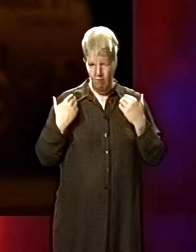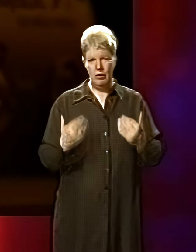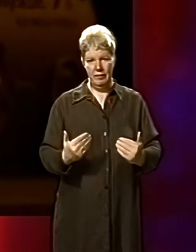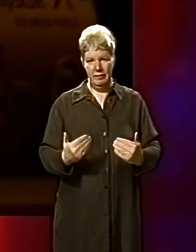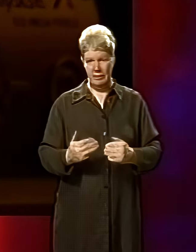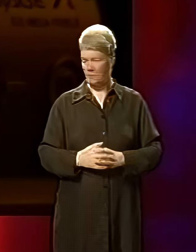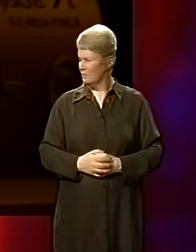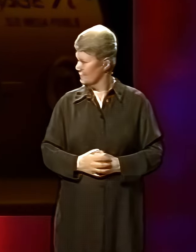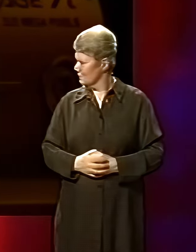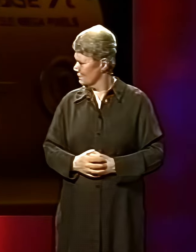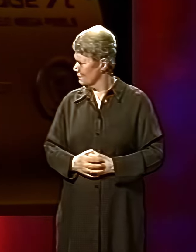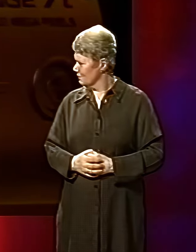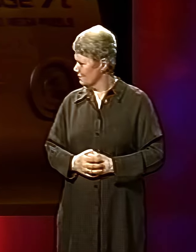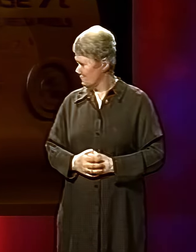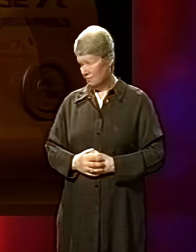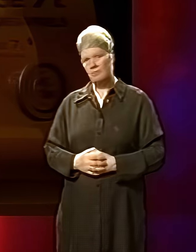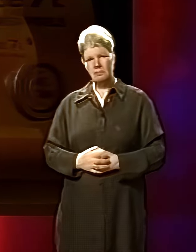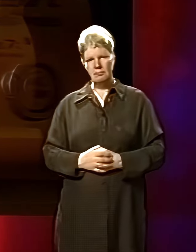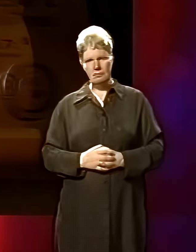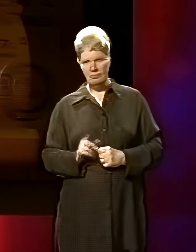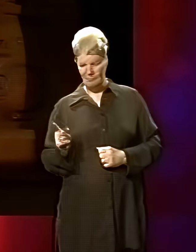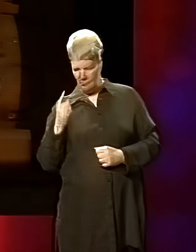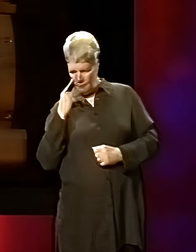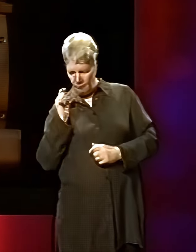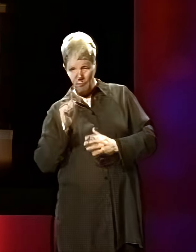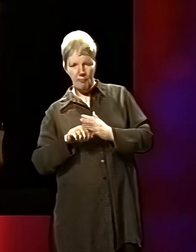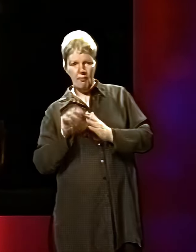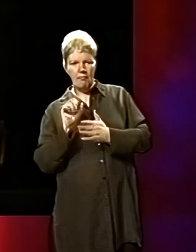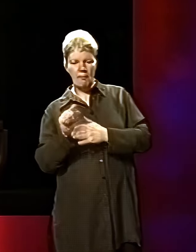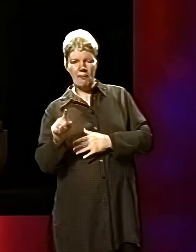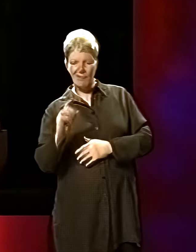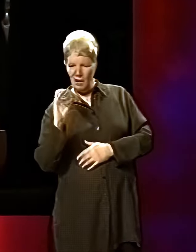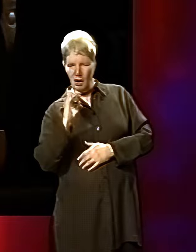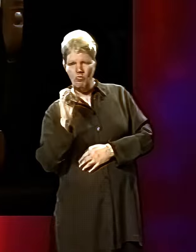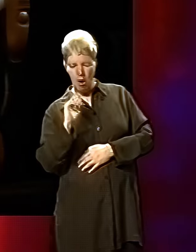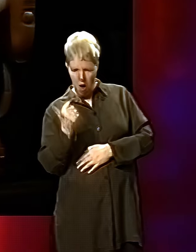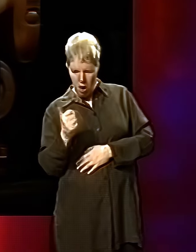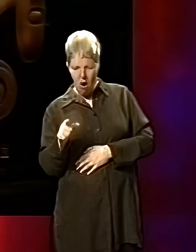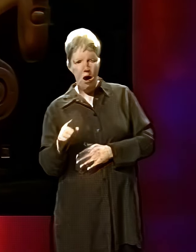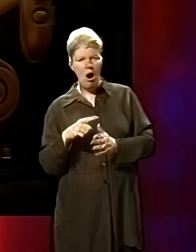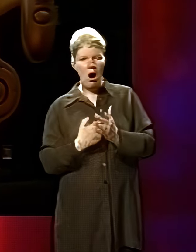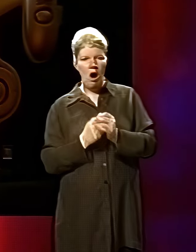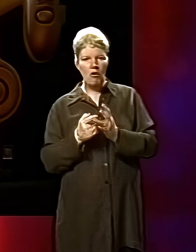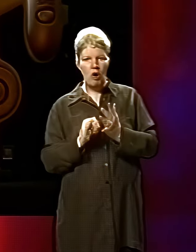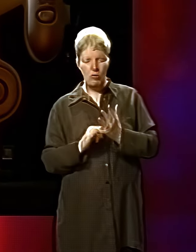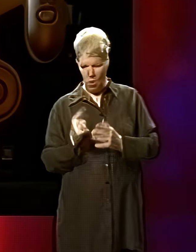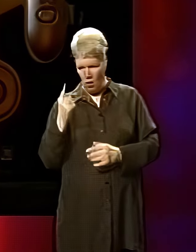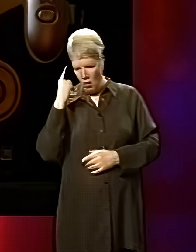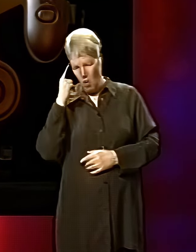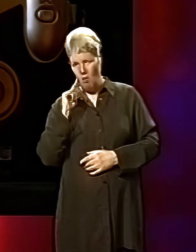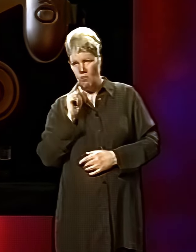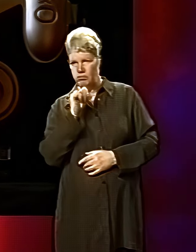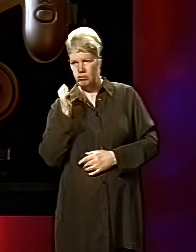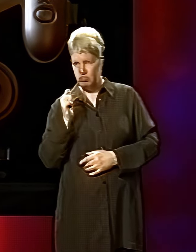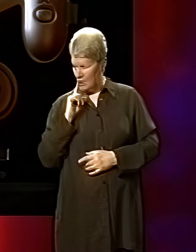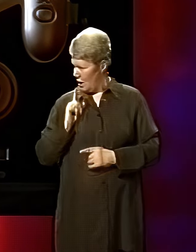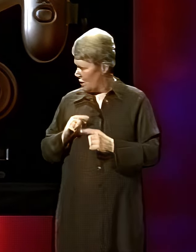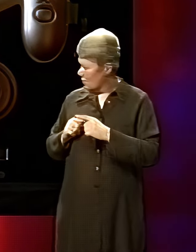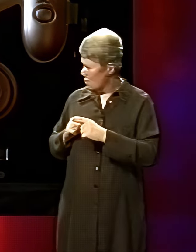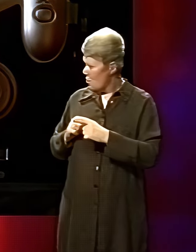Daryl McGee thought he'd beaten the rush when he decided to take advantage of the pre-Christmas sales at Argos. He was hoping he'd get to capture those special